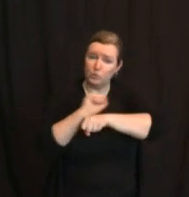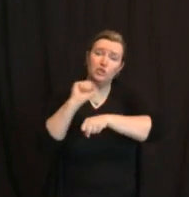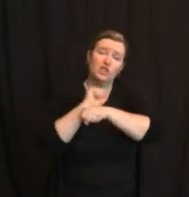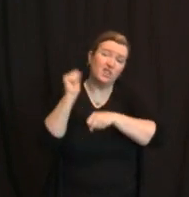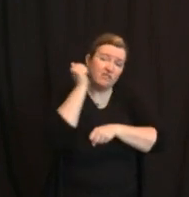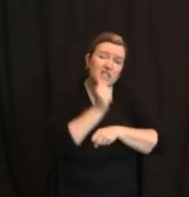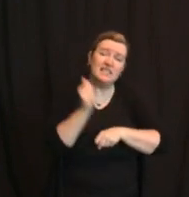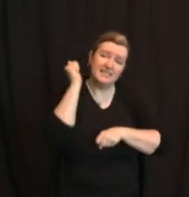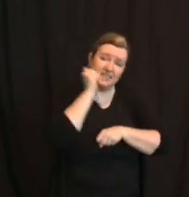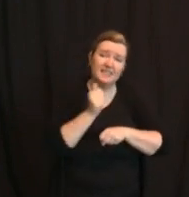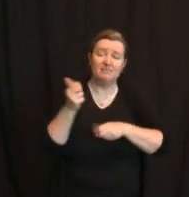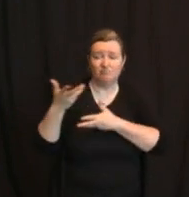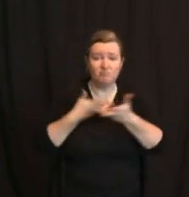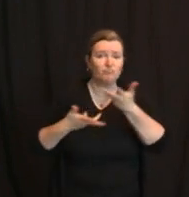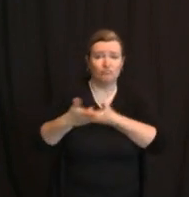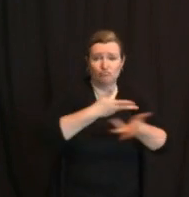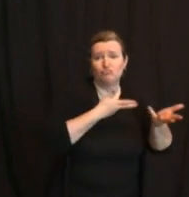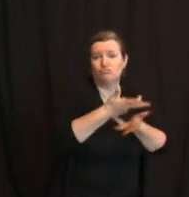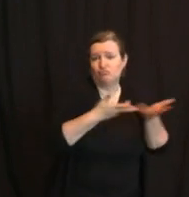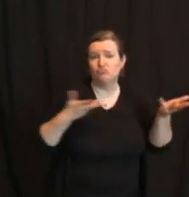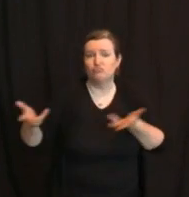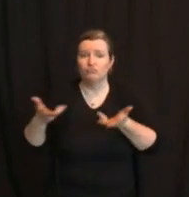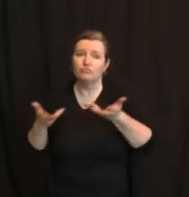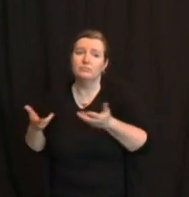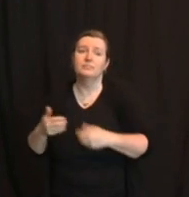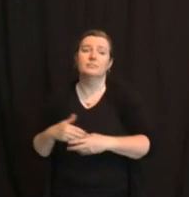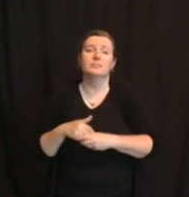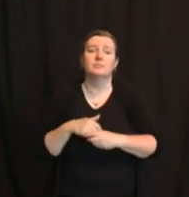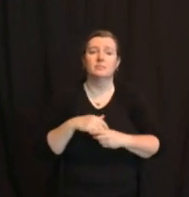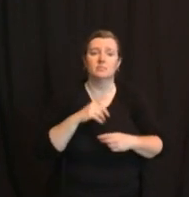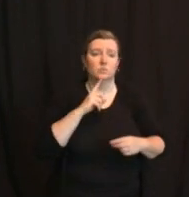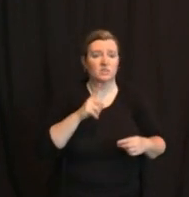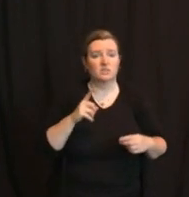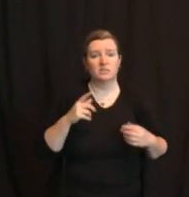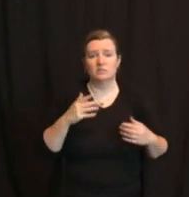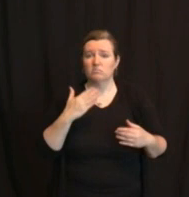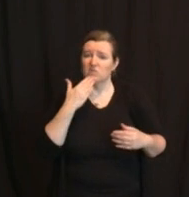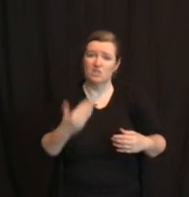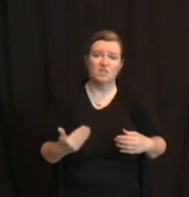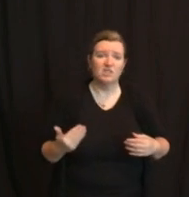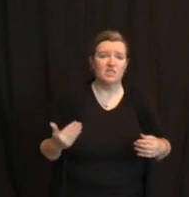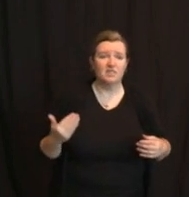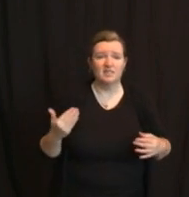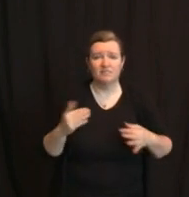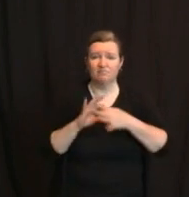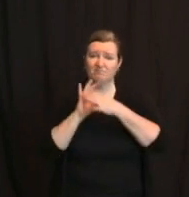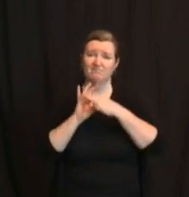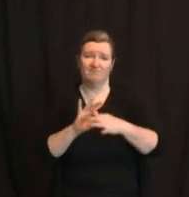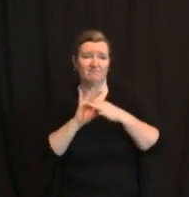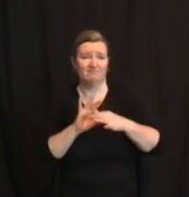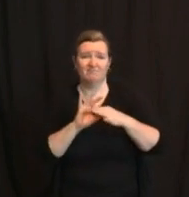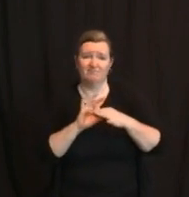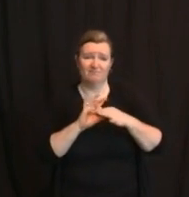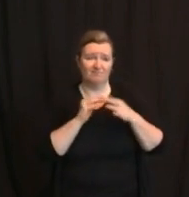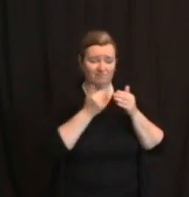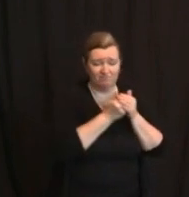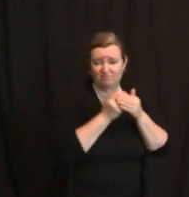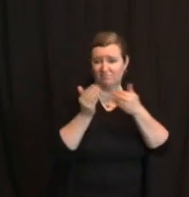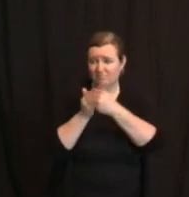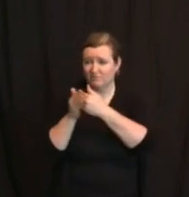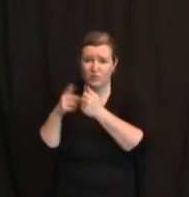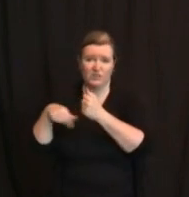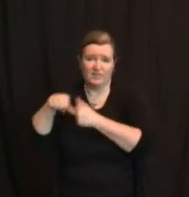this is extremely well taken. You know, one of the things that came up on the call that Len and I and Mike